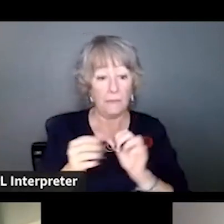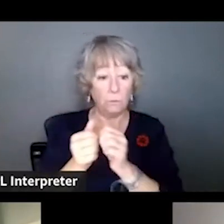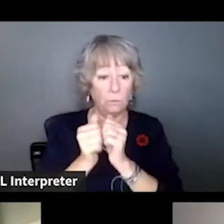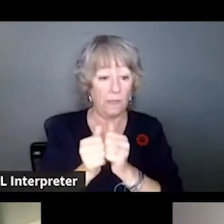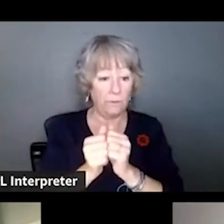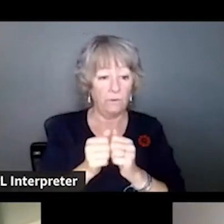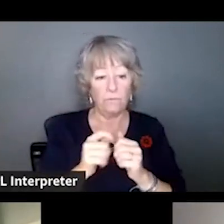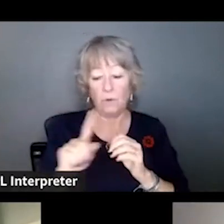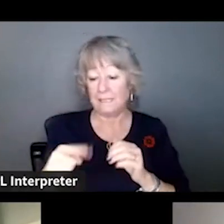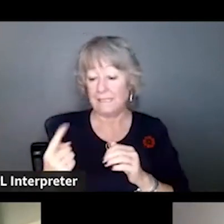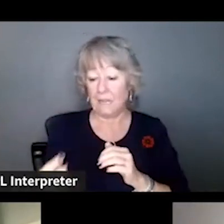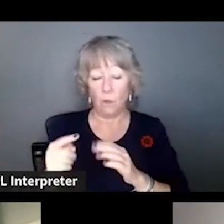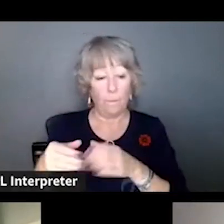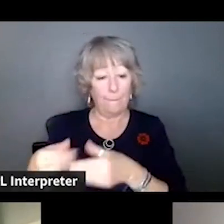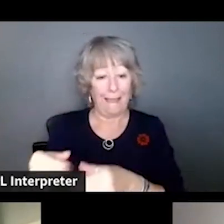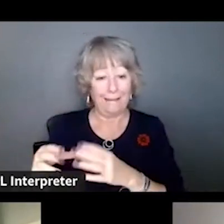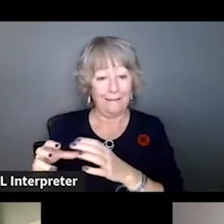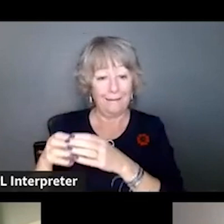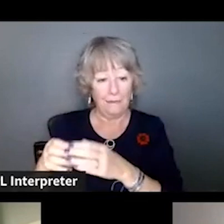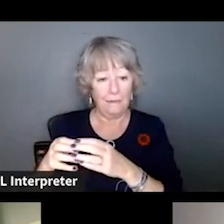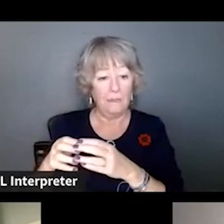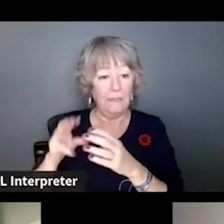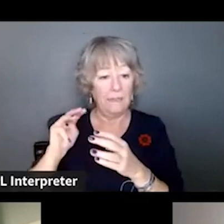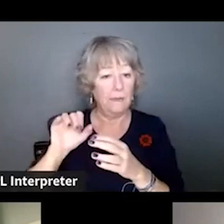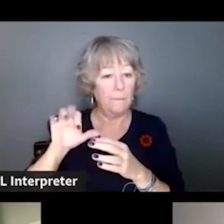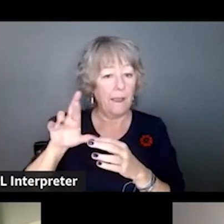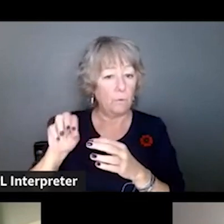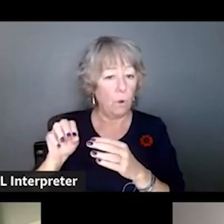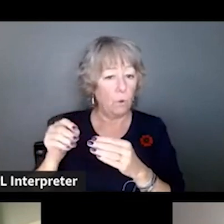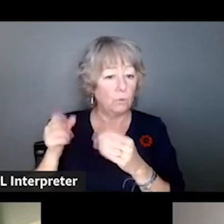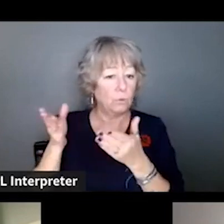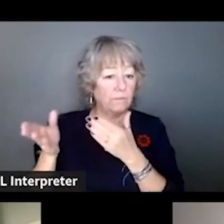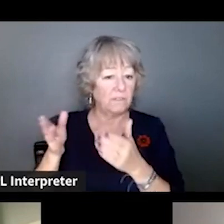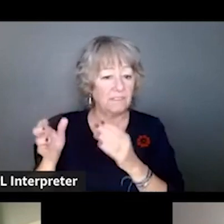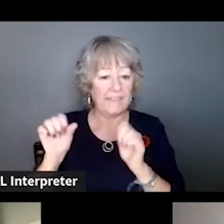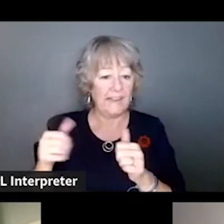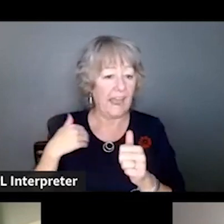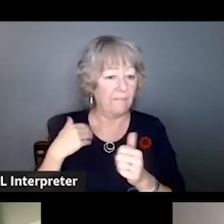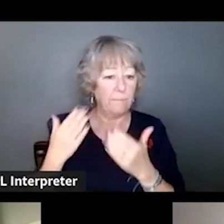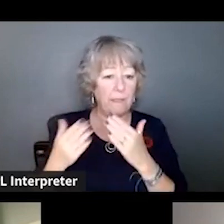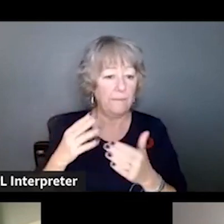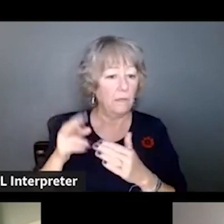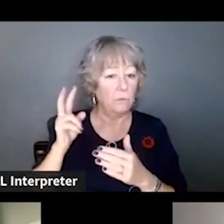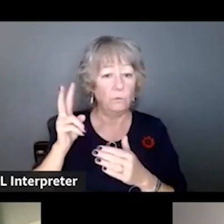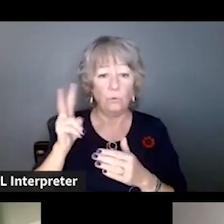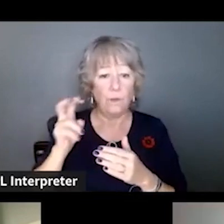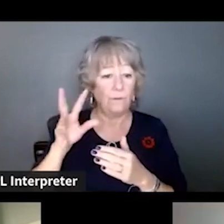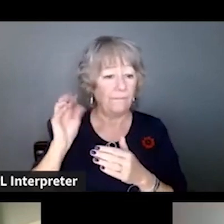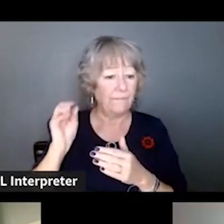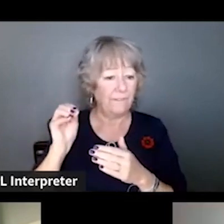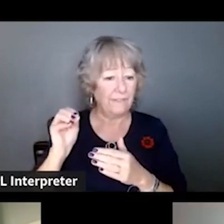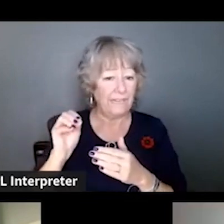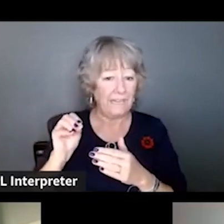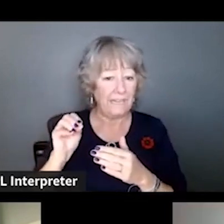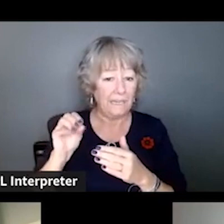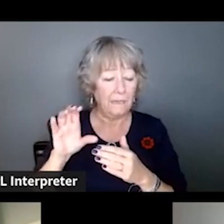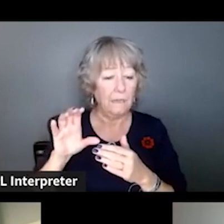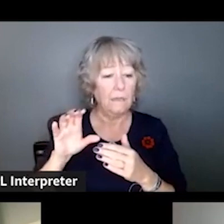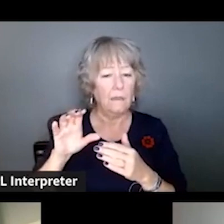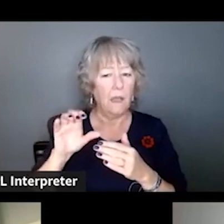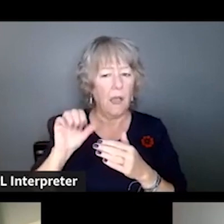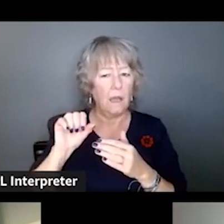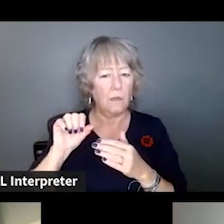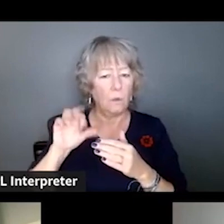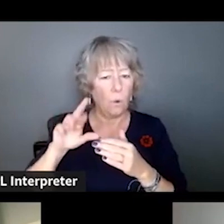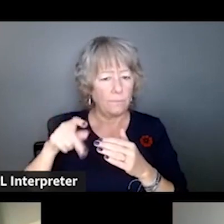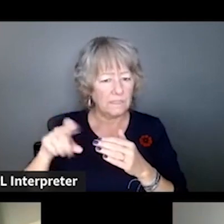for example, it can have, in a microservices architecture, it can have as many as 250 hops. Now, in such architectures, right, and again,